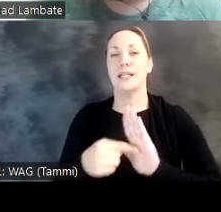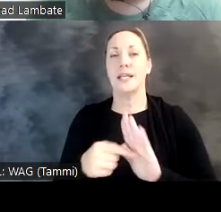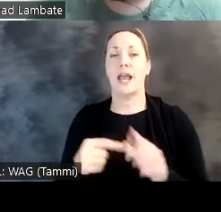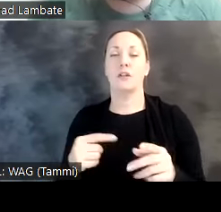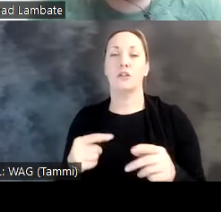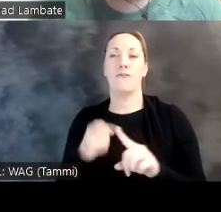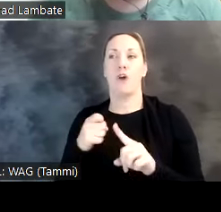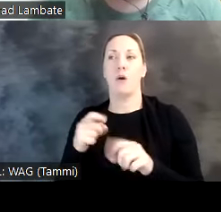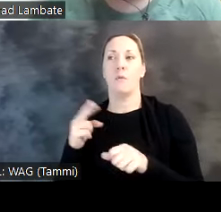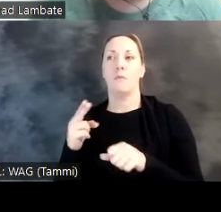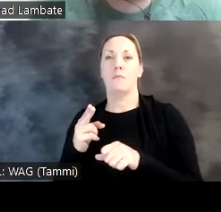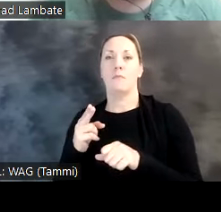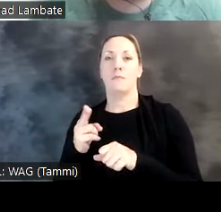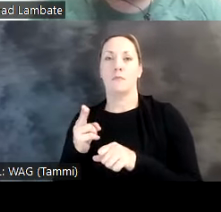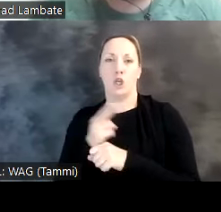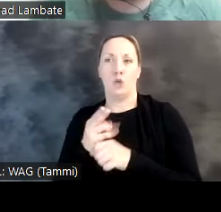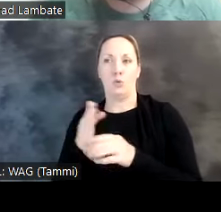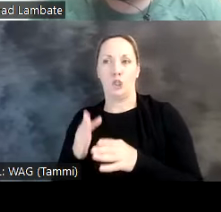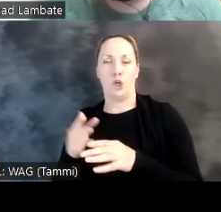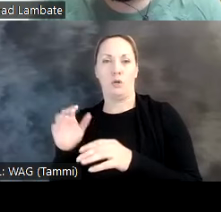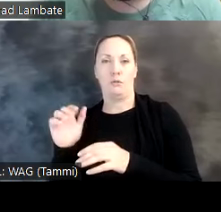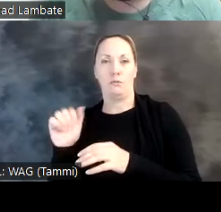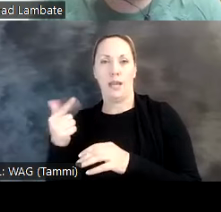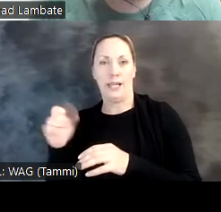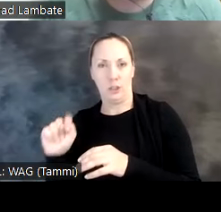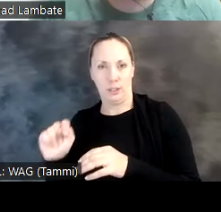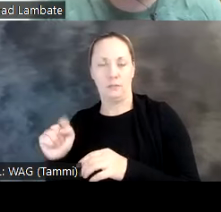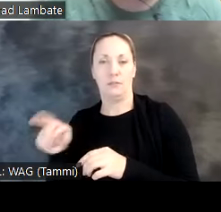agent. This is something definitely,